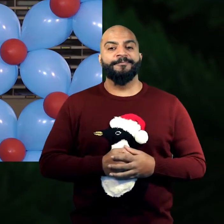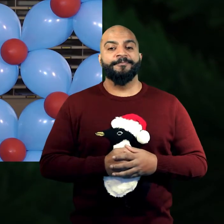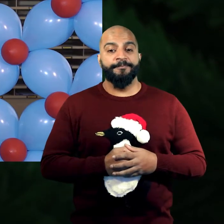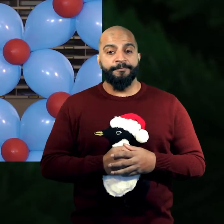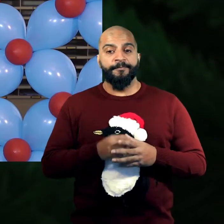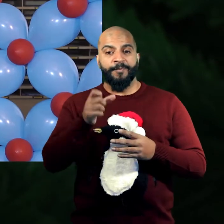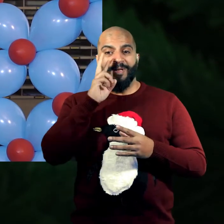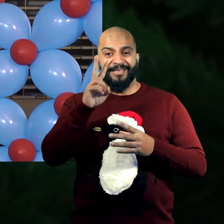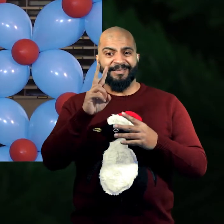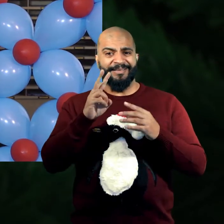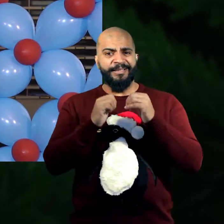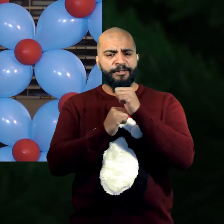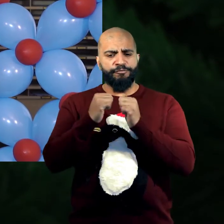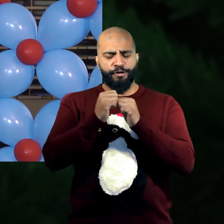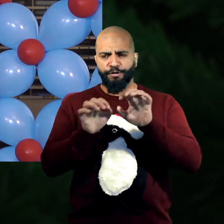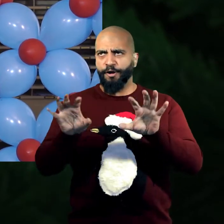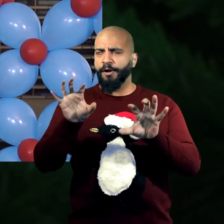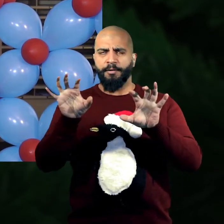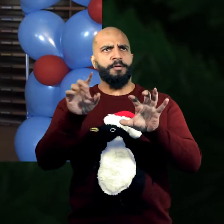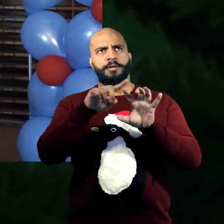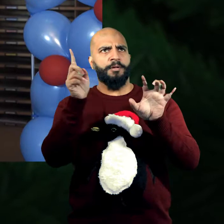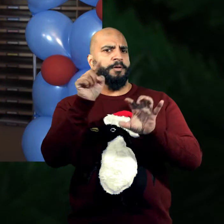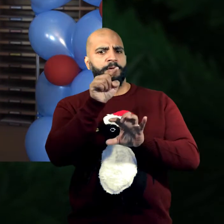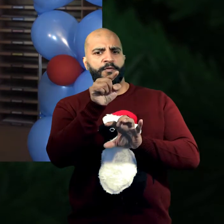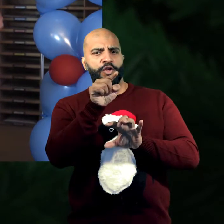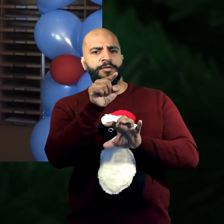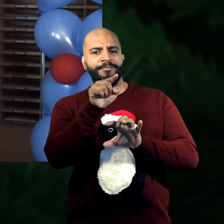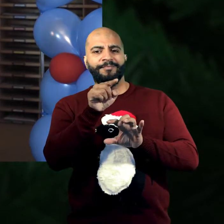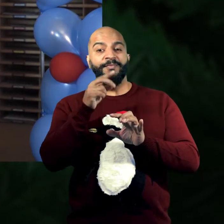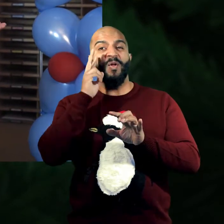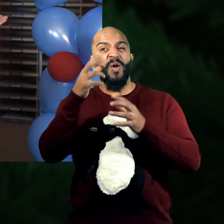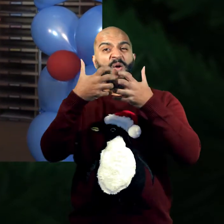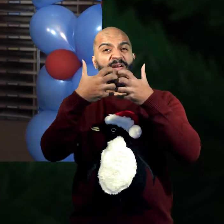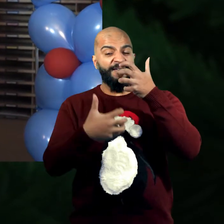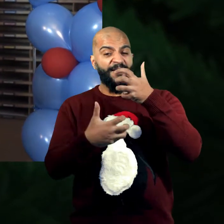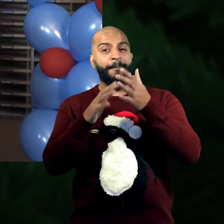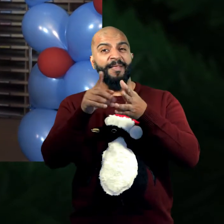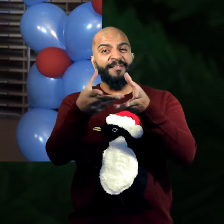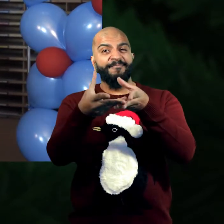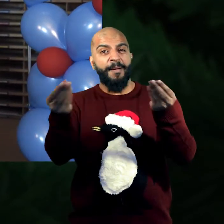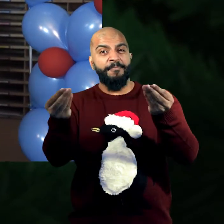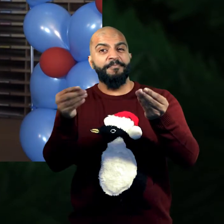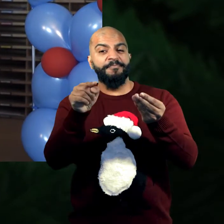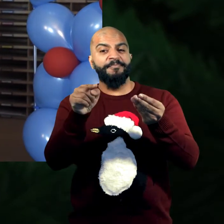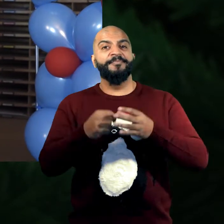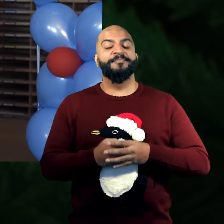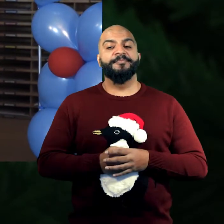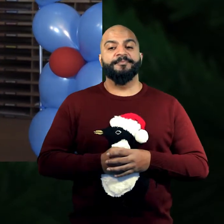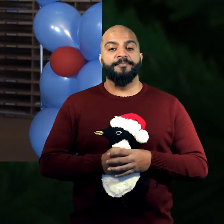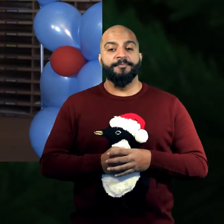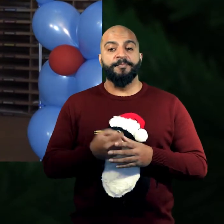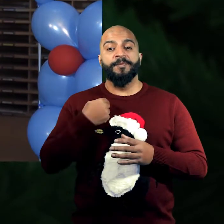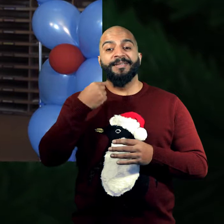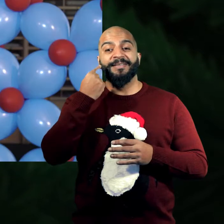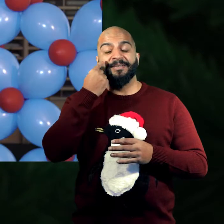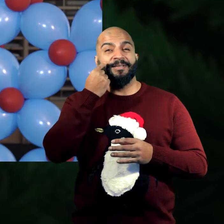you can see the structure slightly altered. And this type of defect is called a vacancy because